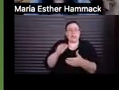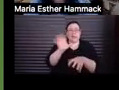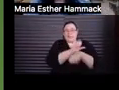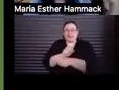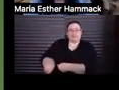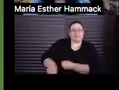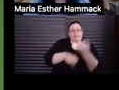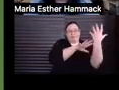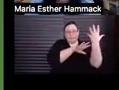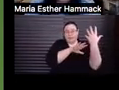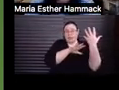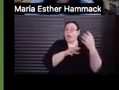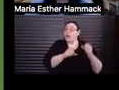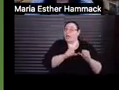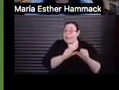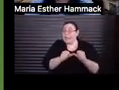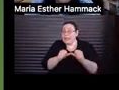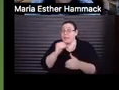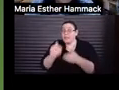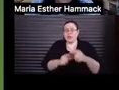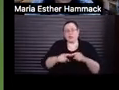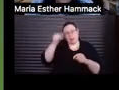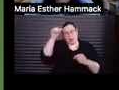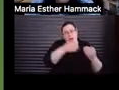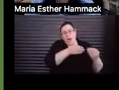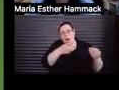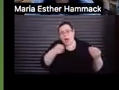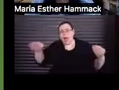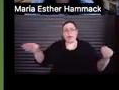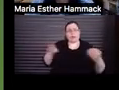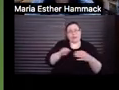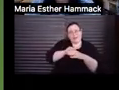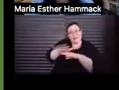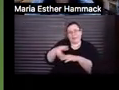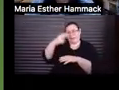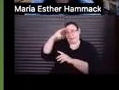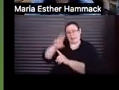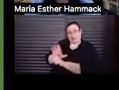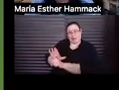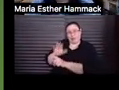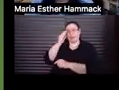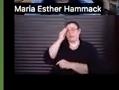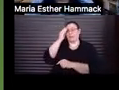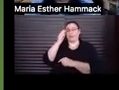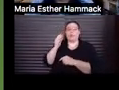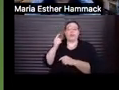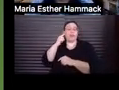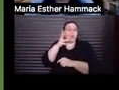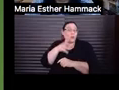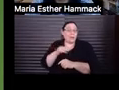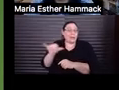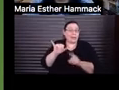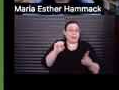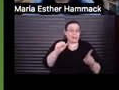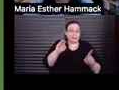but long process of abolition that took shape in Mexico that allowed for women like Isabella to